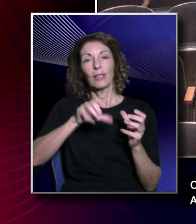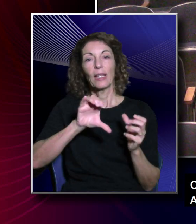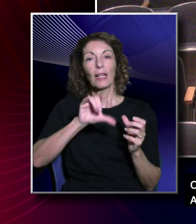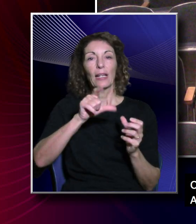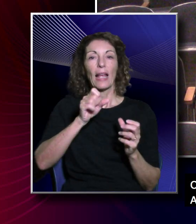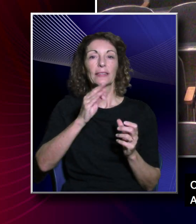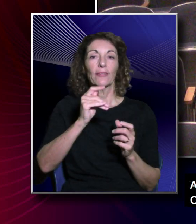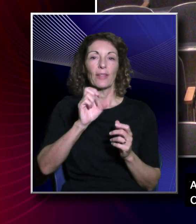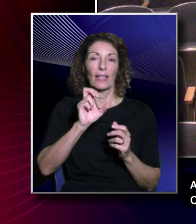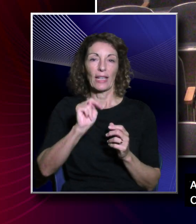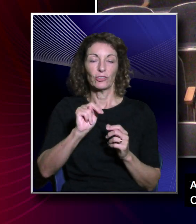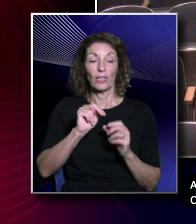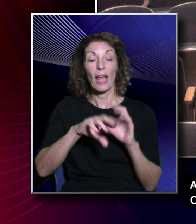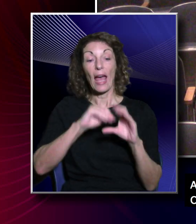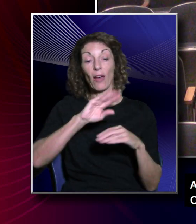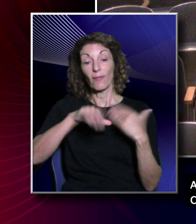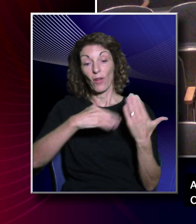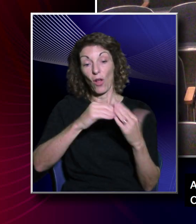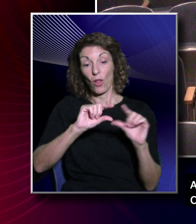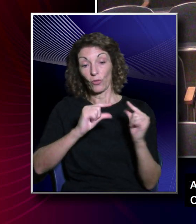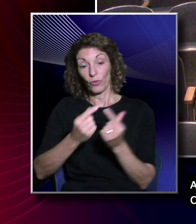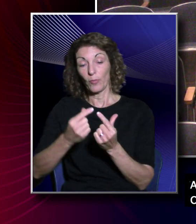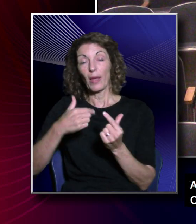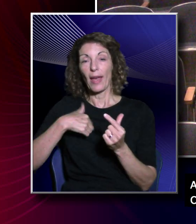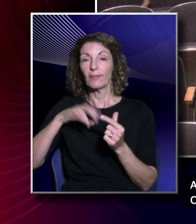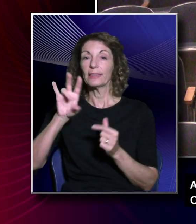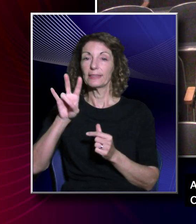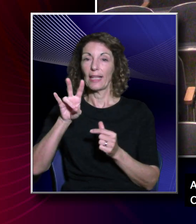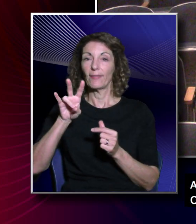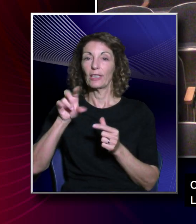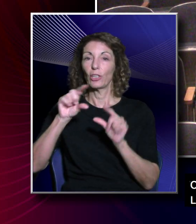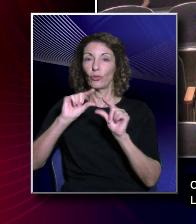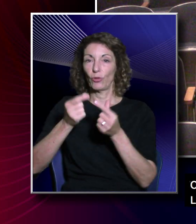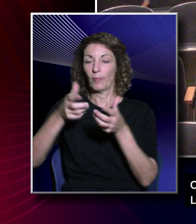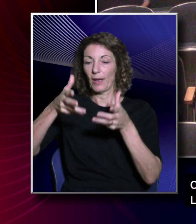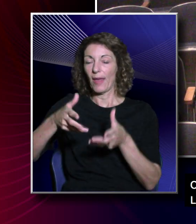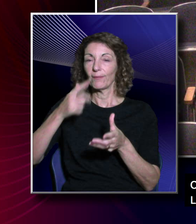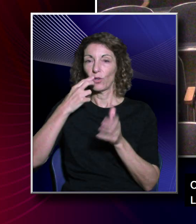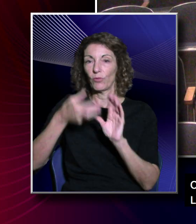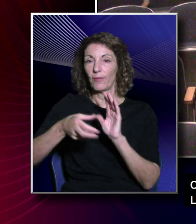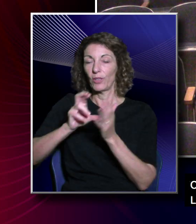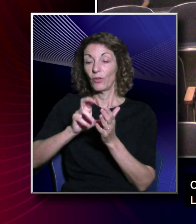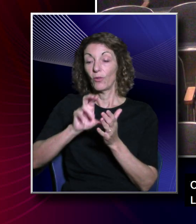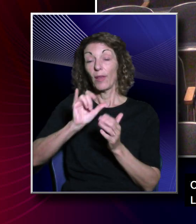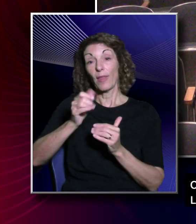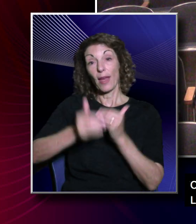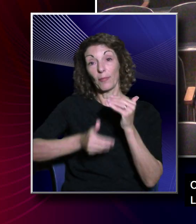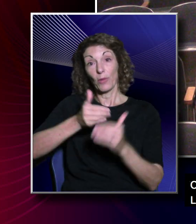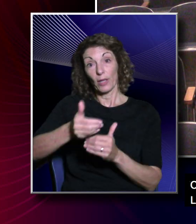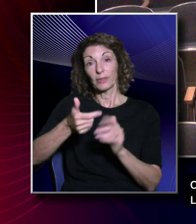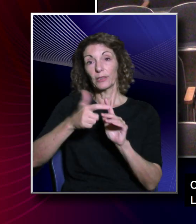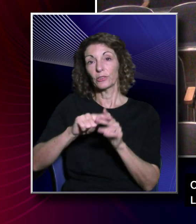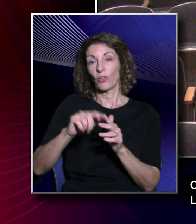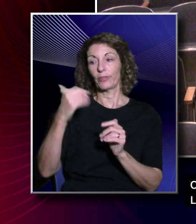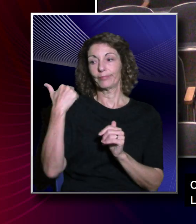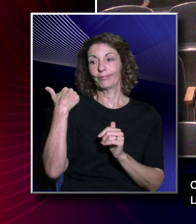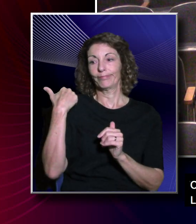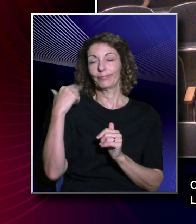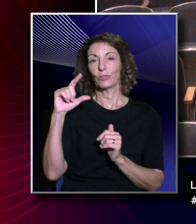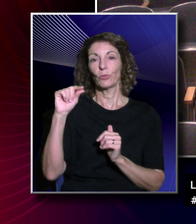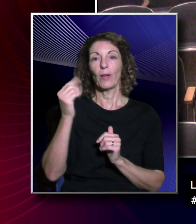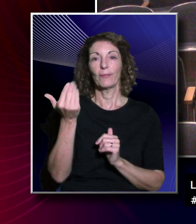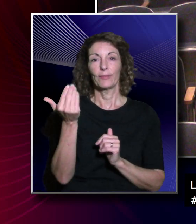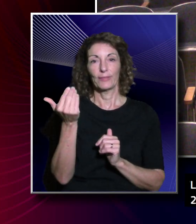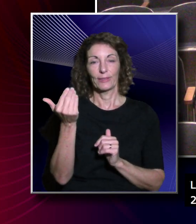we have, I believe, 7 left to review. We started this process back in 2015.